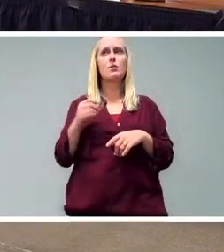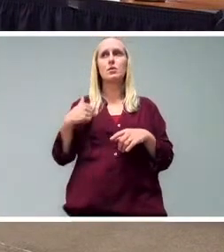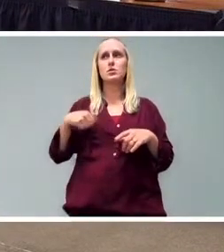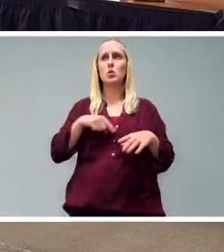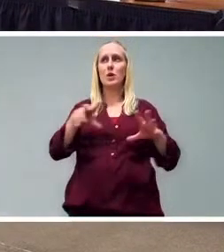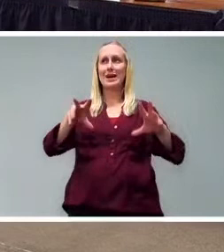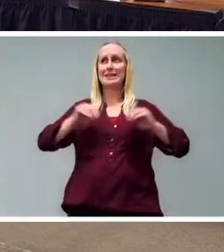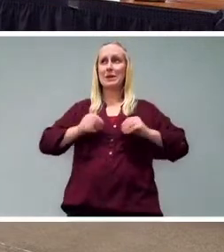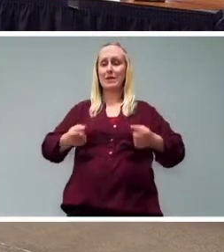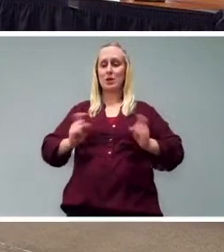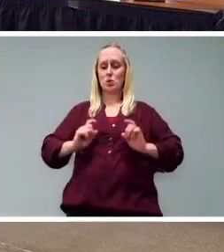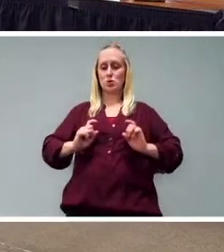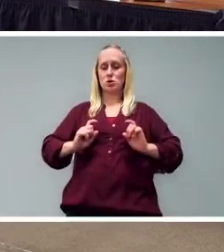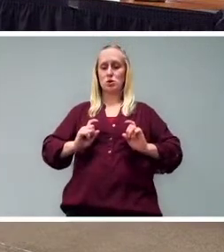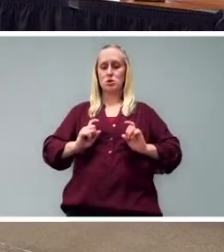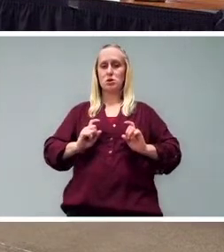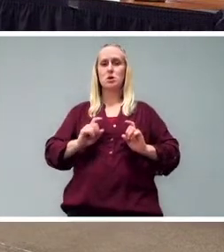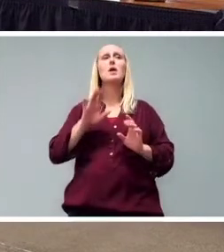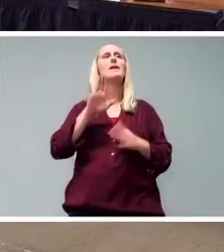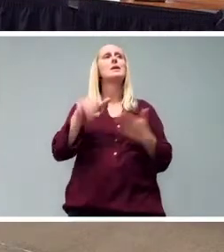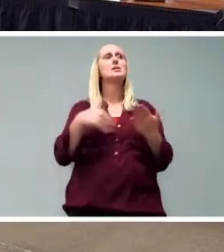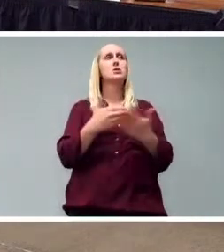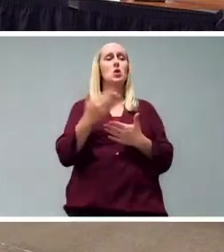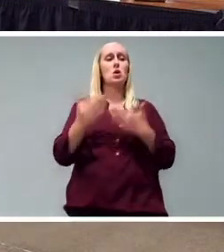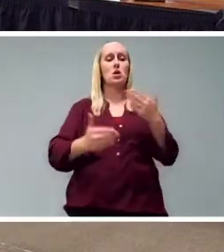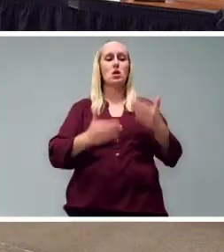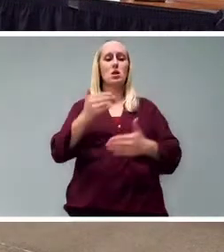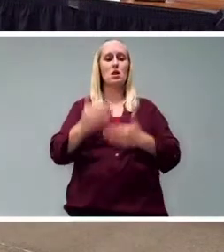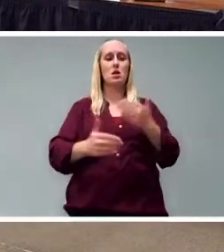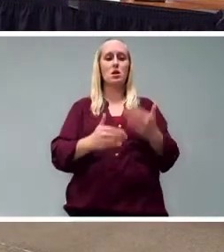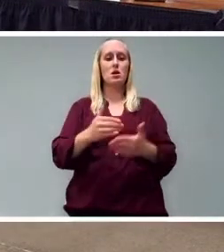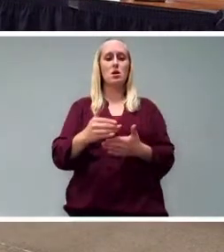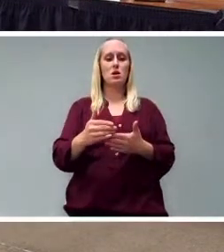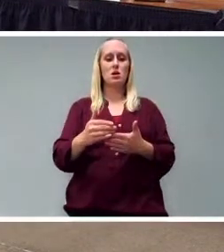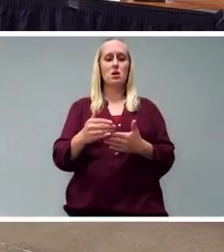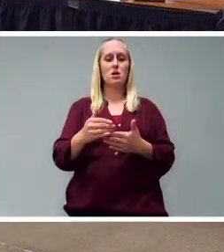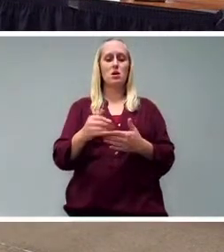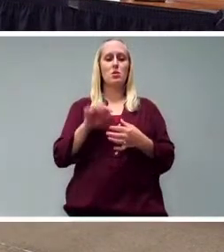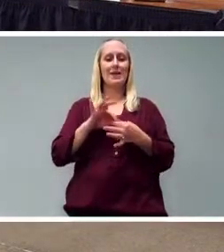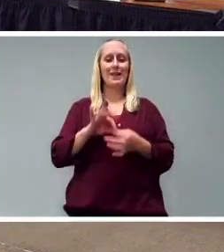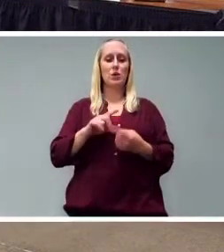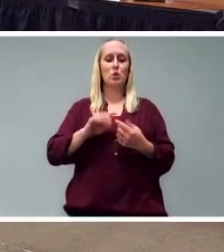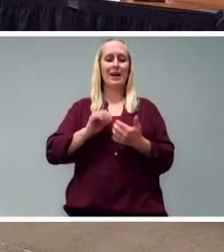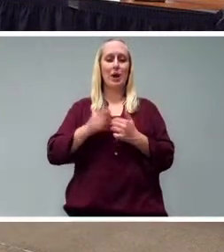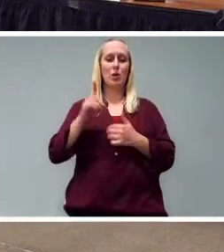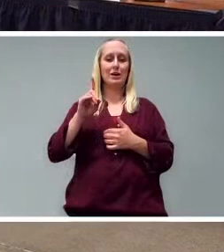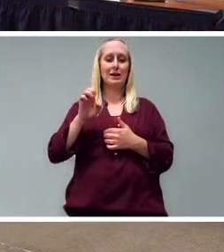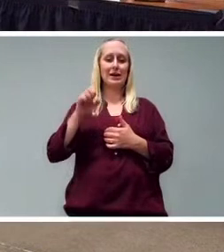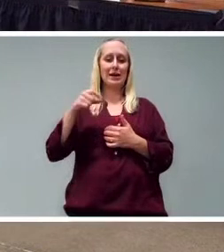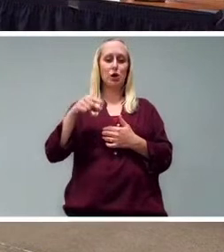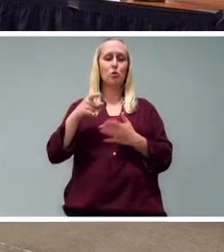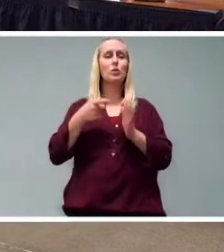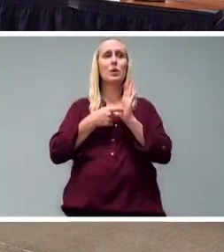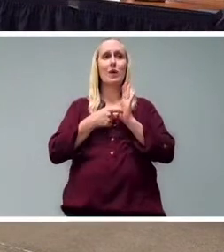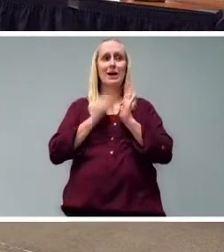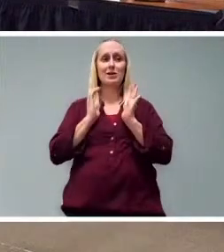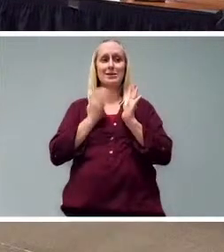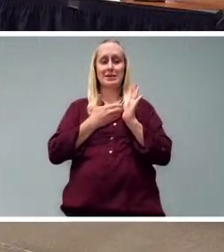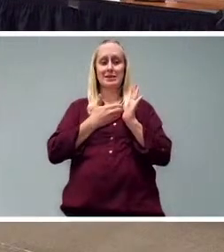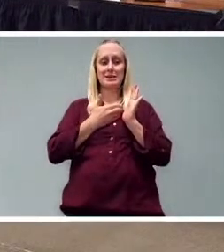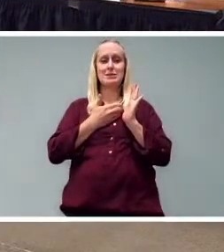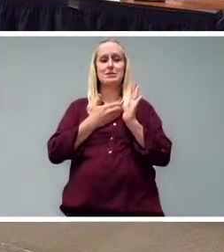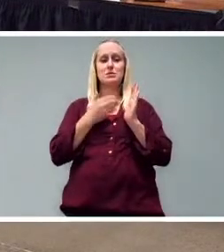donation. Okay. So this is all sequenced according to how DEQ makes us do this.